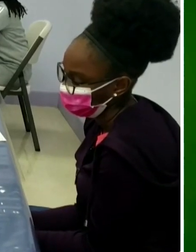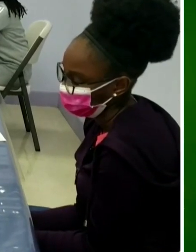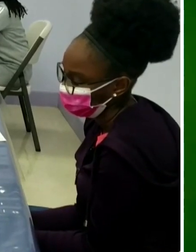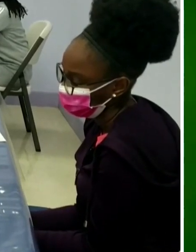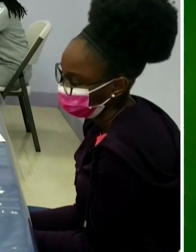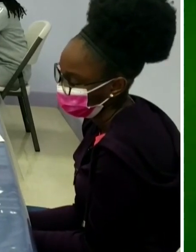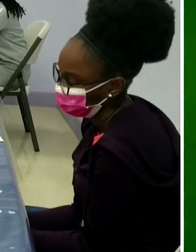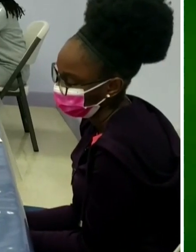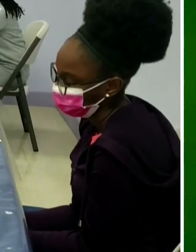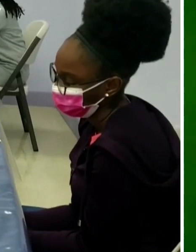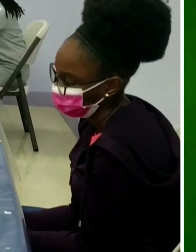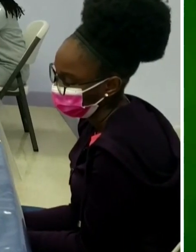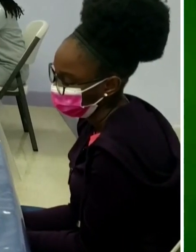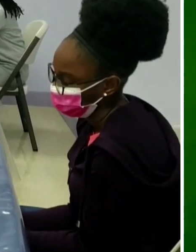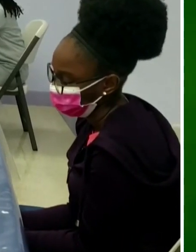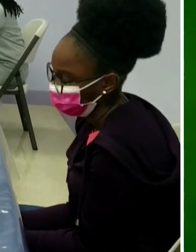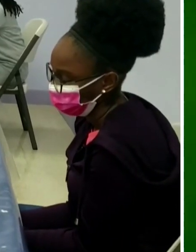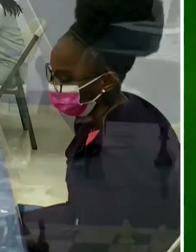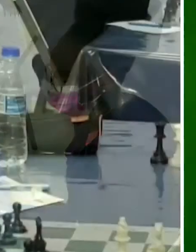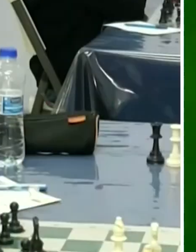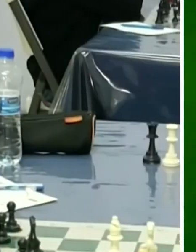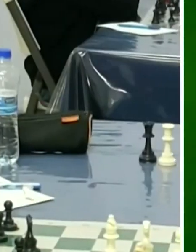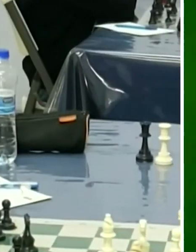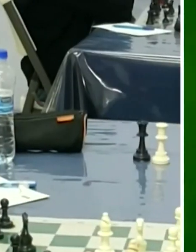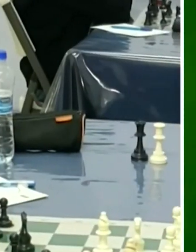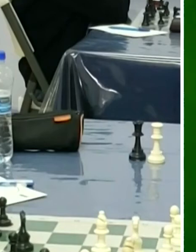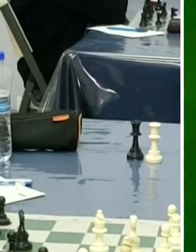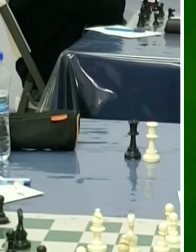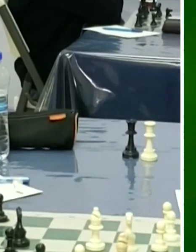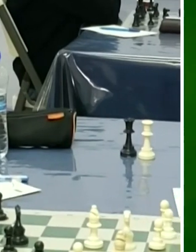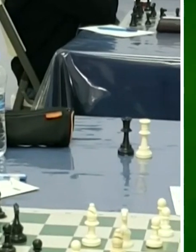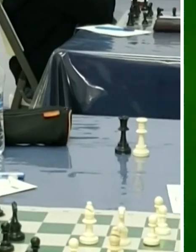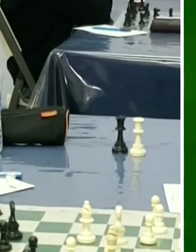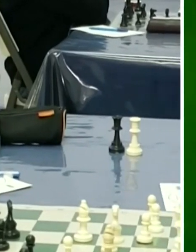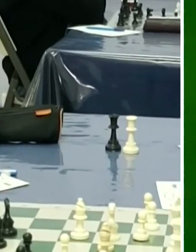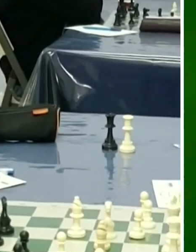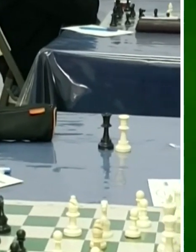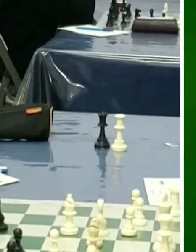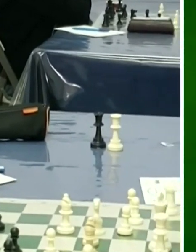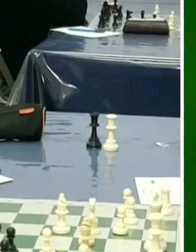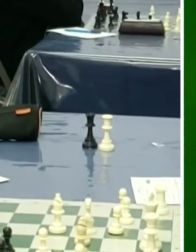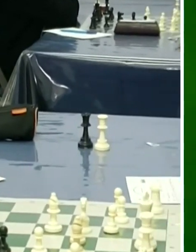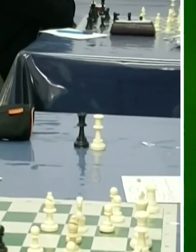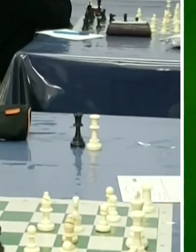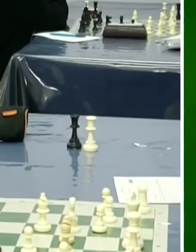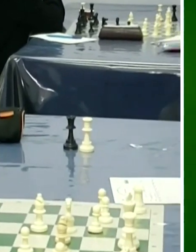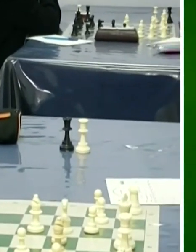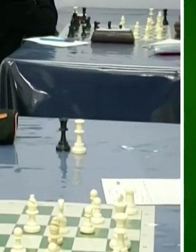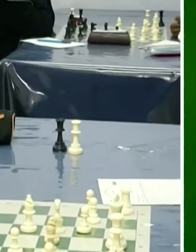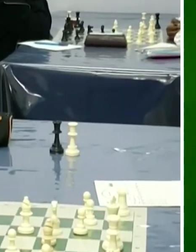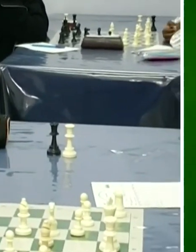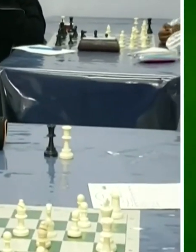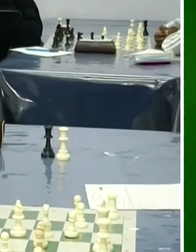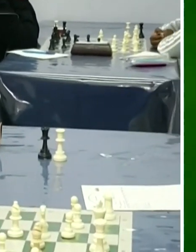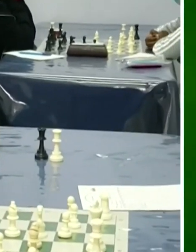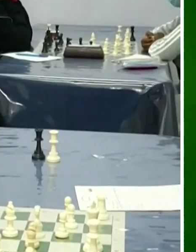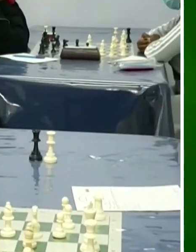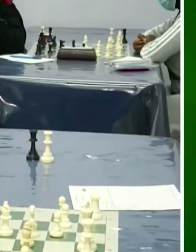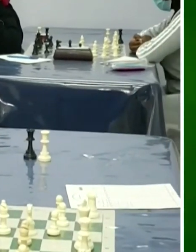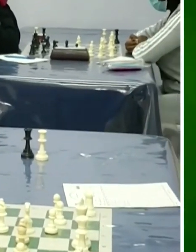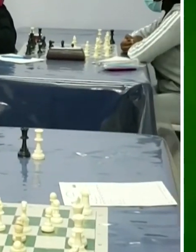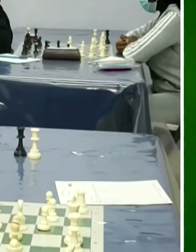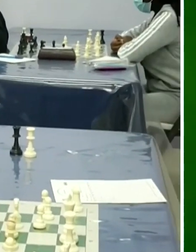the Coles building on Bay Street. Wilson finished with 6.5 out of a maximum 7 points, ending a 1.5 more